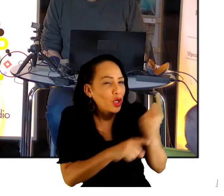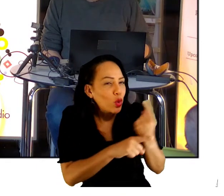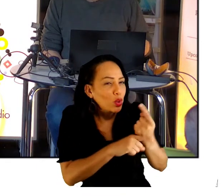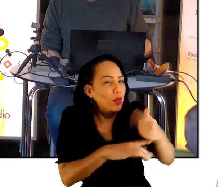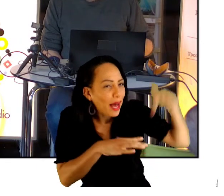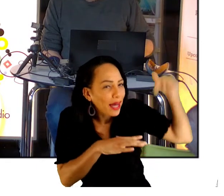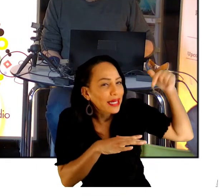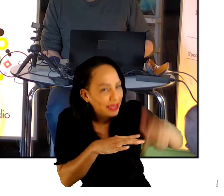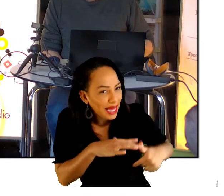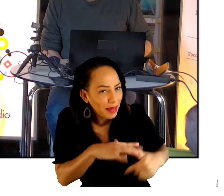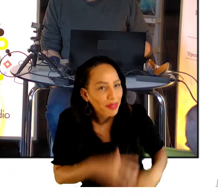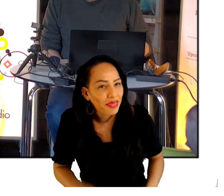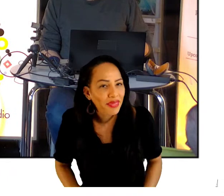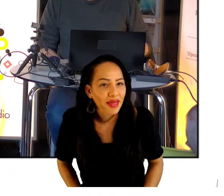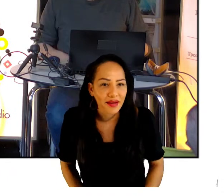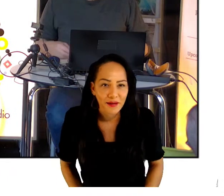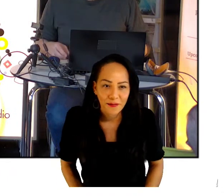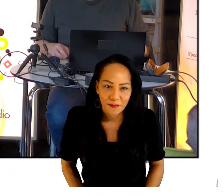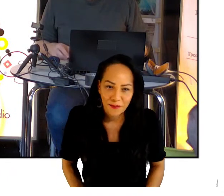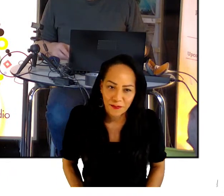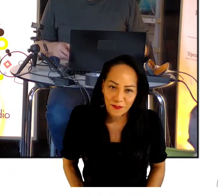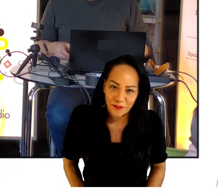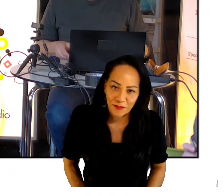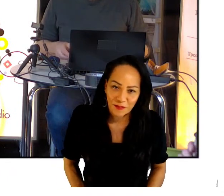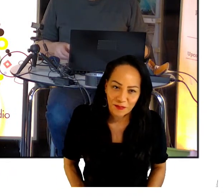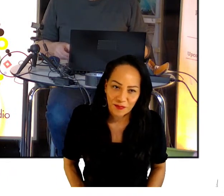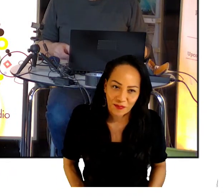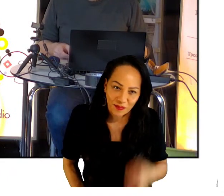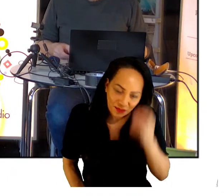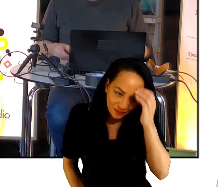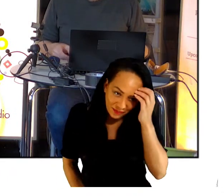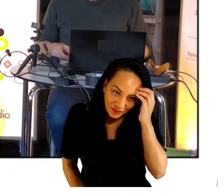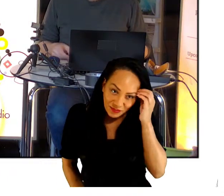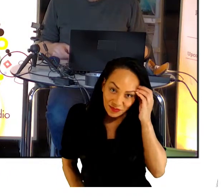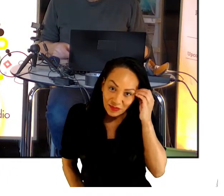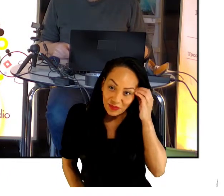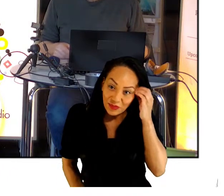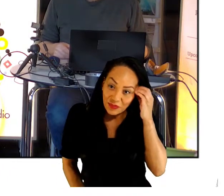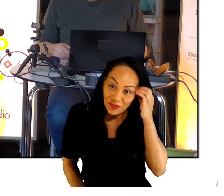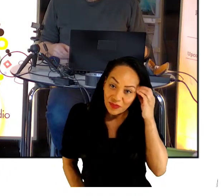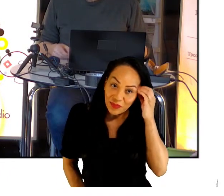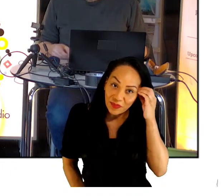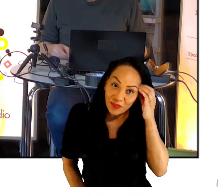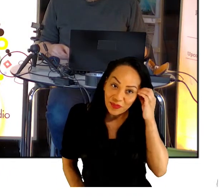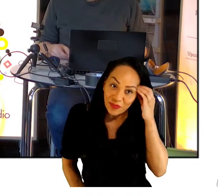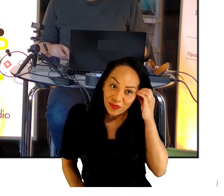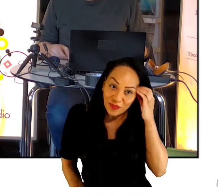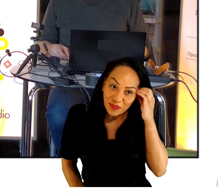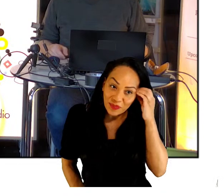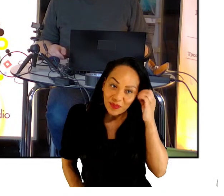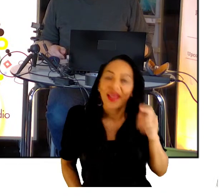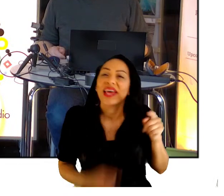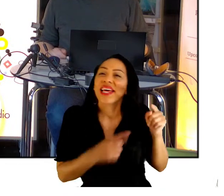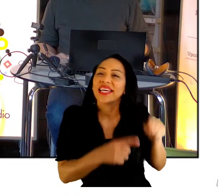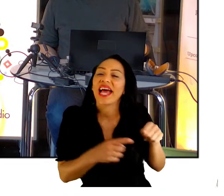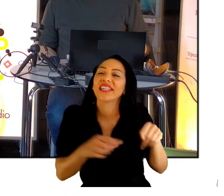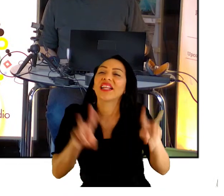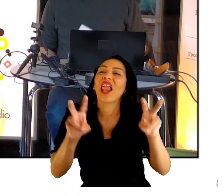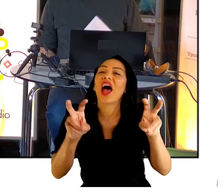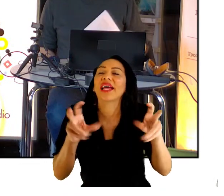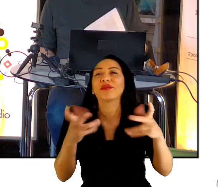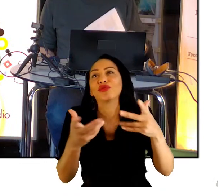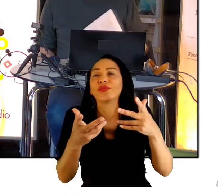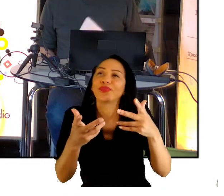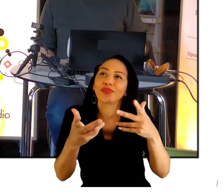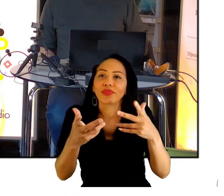the close-up video? You're talking about revealing the unseen. Yeah. Yep. I think that